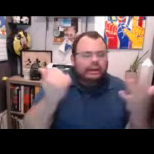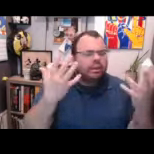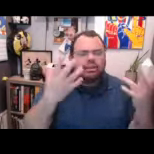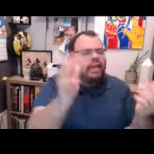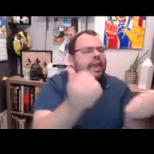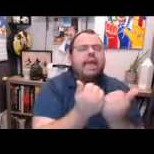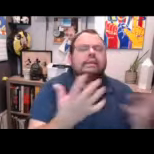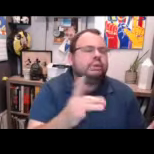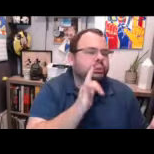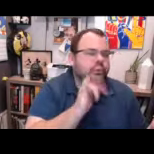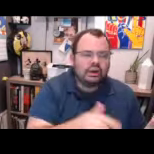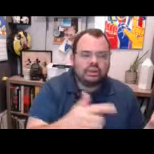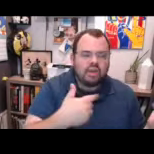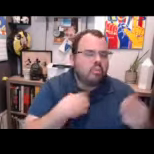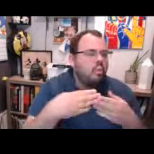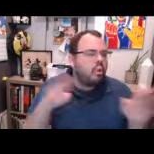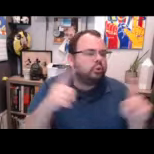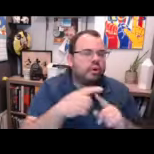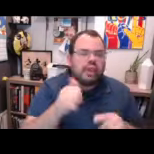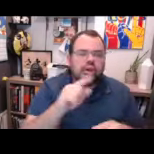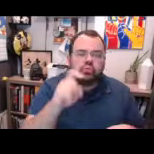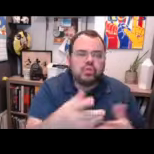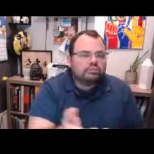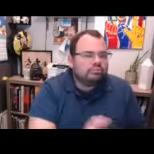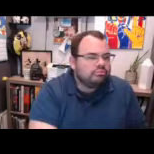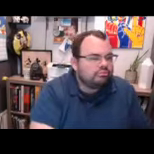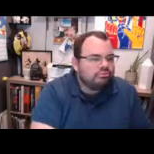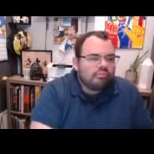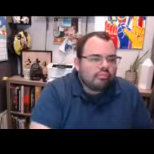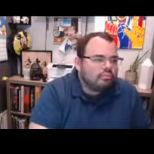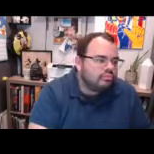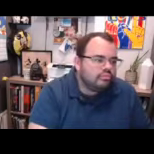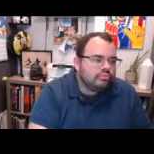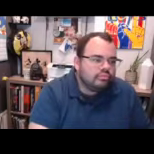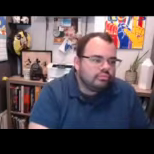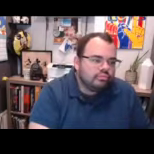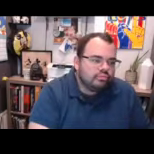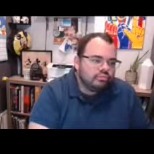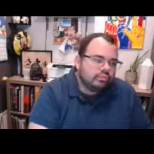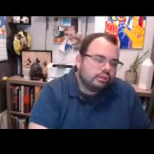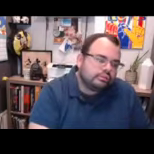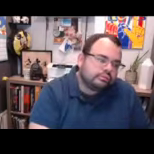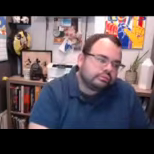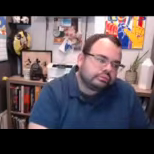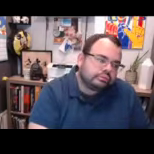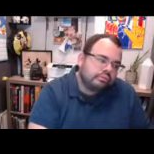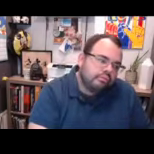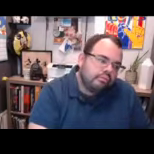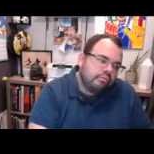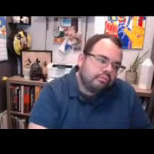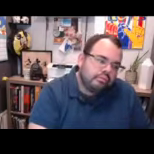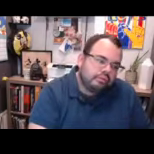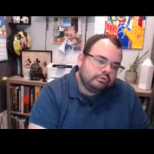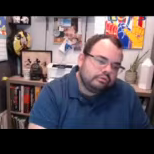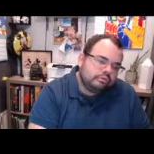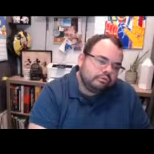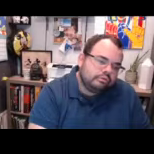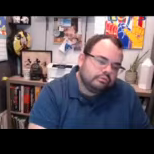parents' decisions, about anything at all? I'm open to questions. So feel free